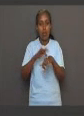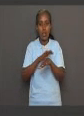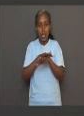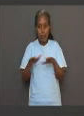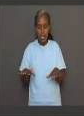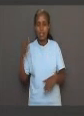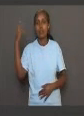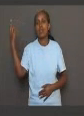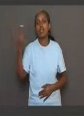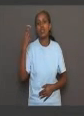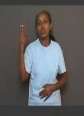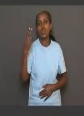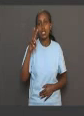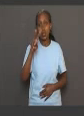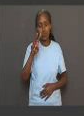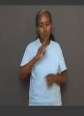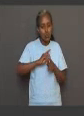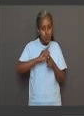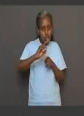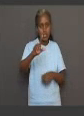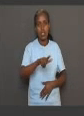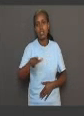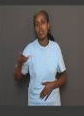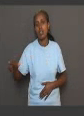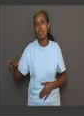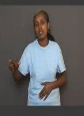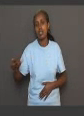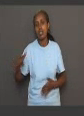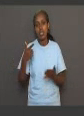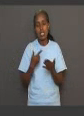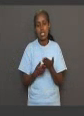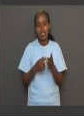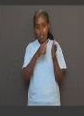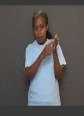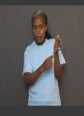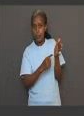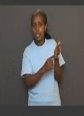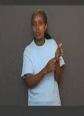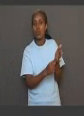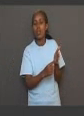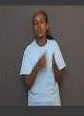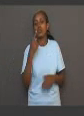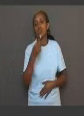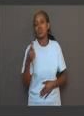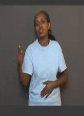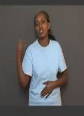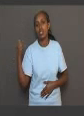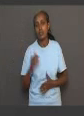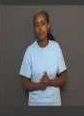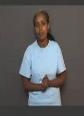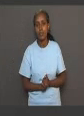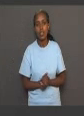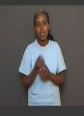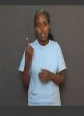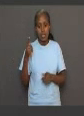by using two straight lines that are perpendicular to each other, as we